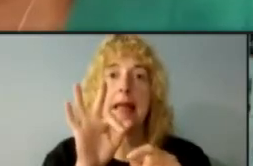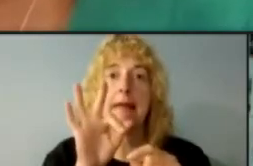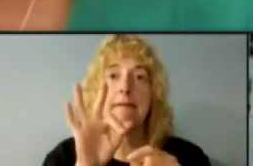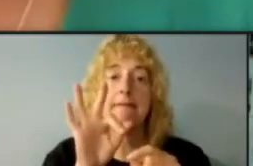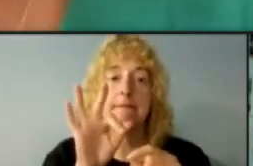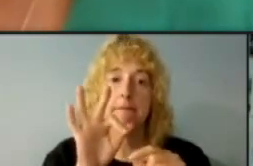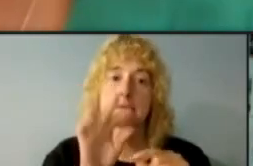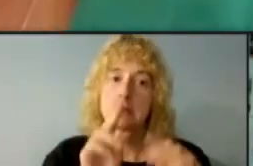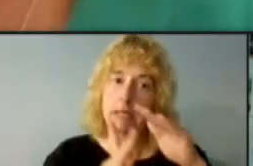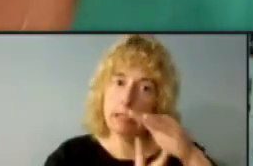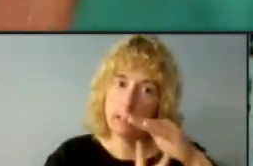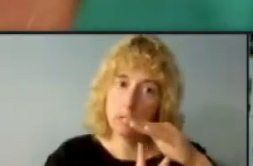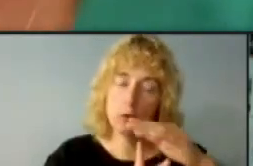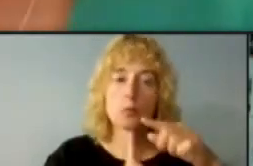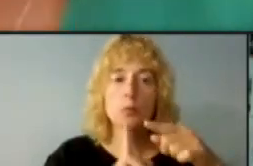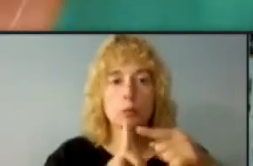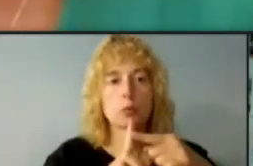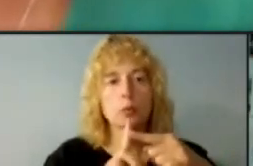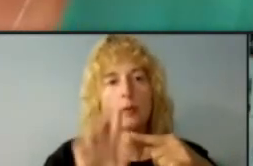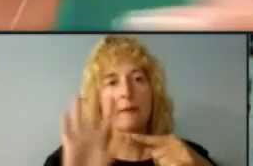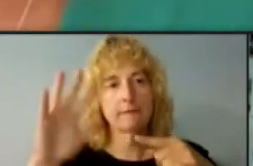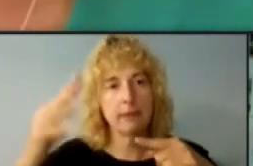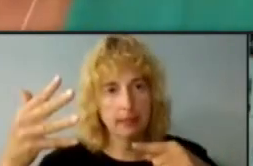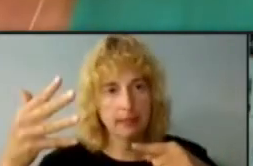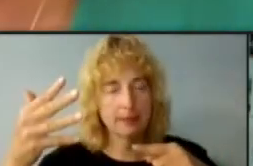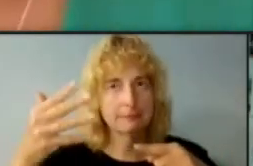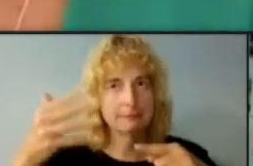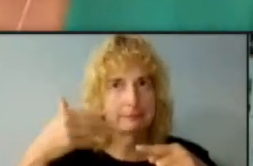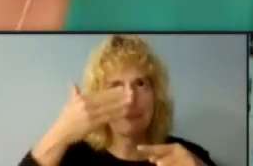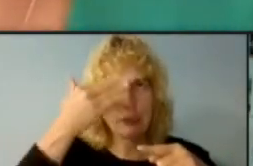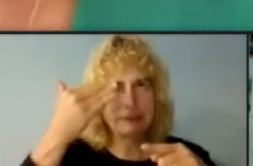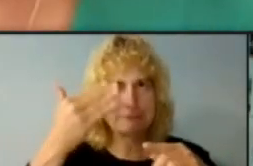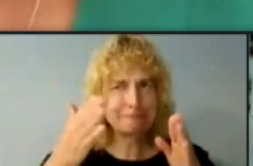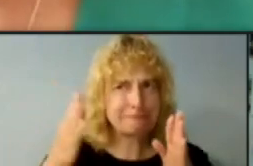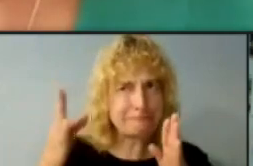5th grade, it's been a long time since I've been in school, so I forgot some of the names.